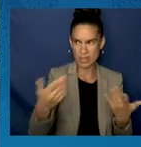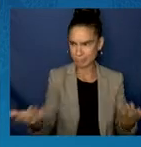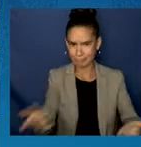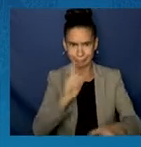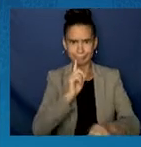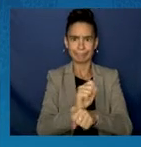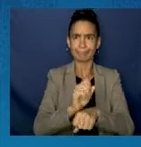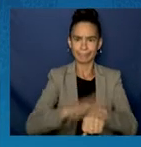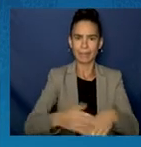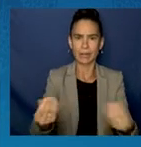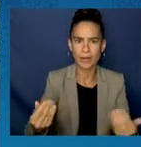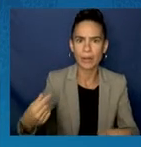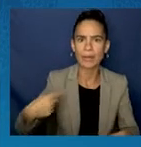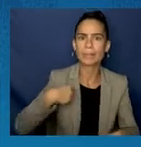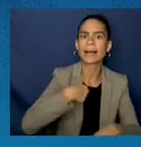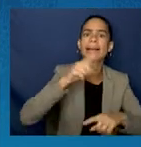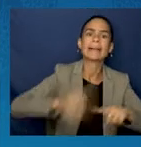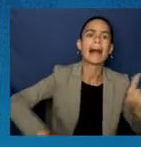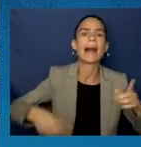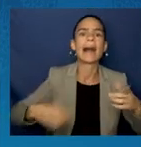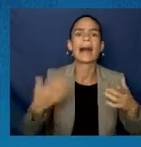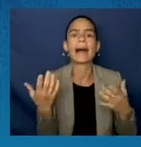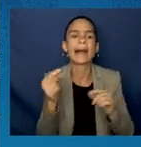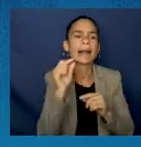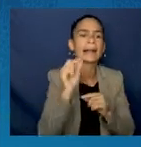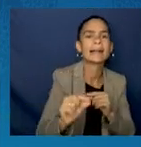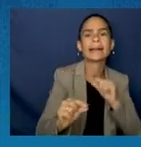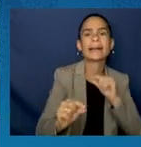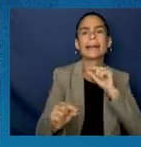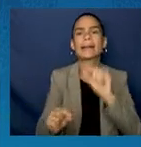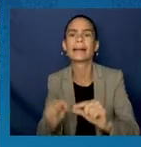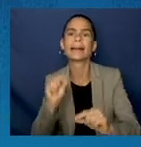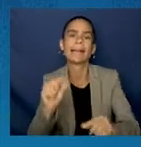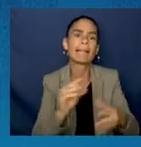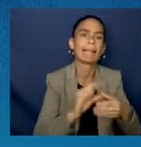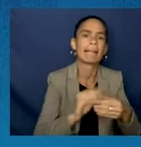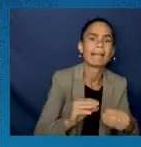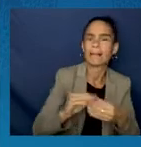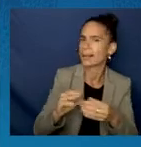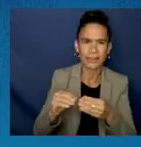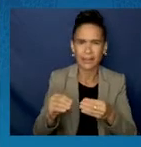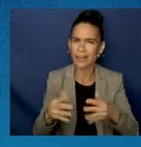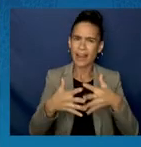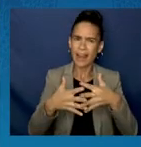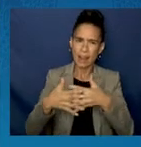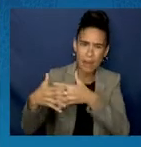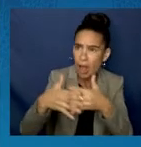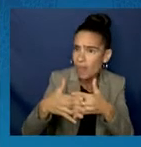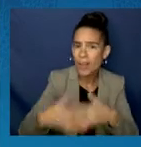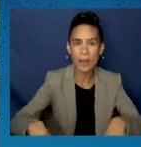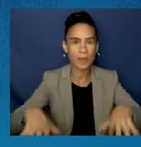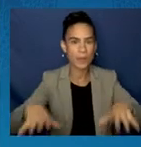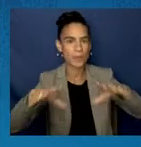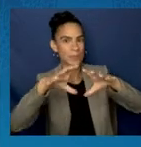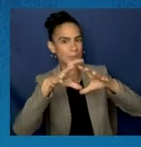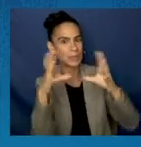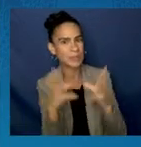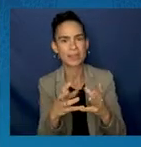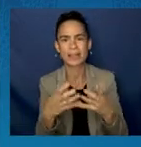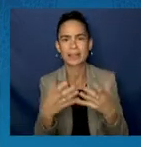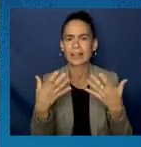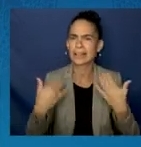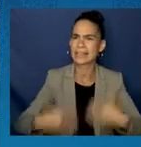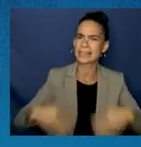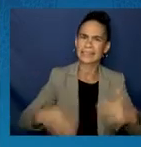America and the world has gone through a profound crisis, including a profound amount of